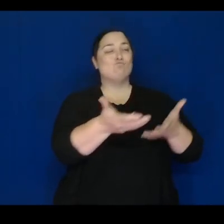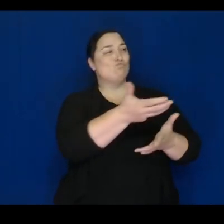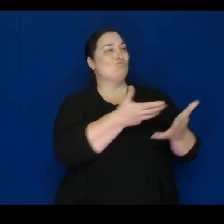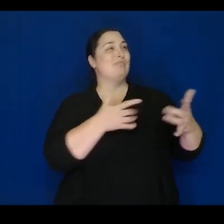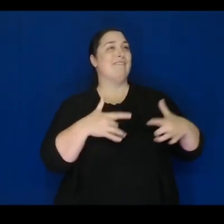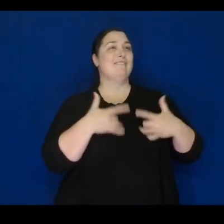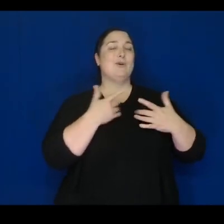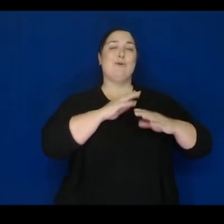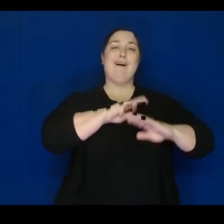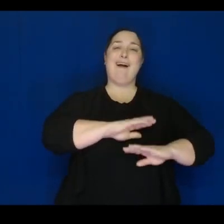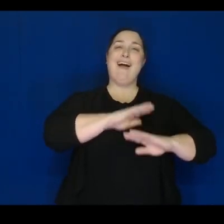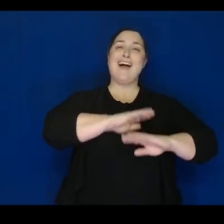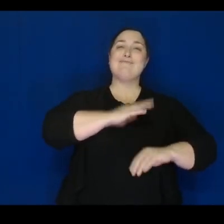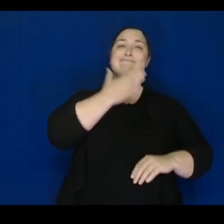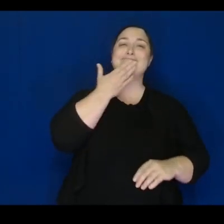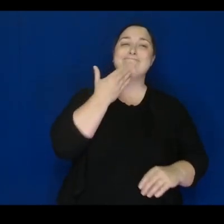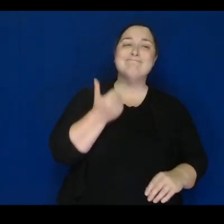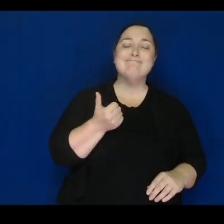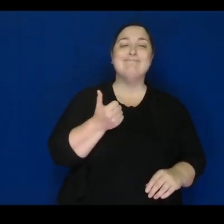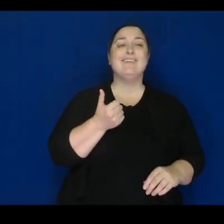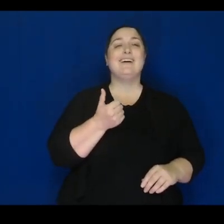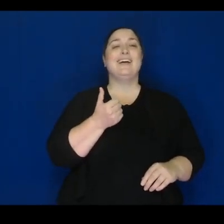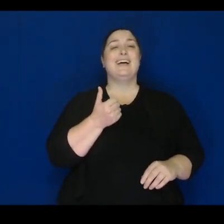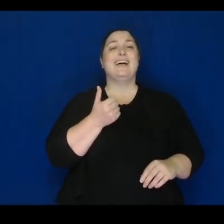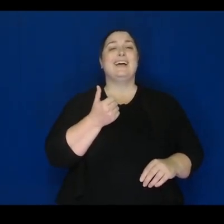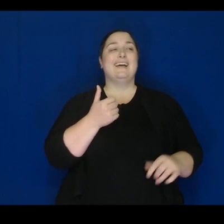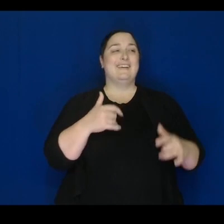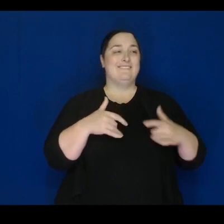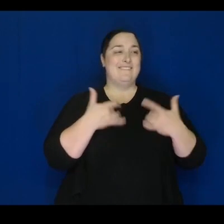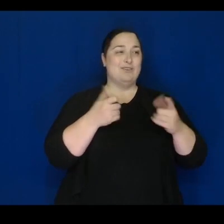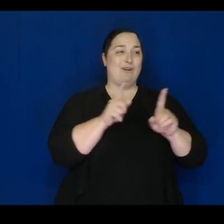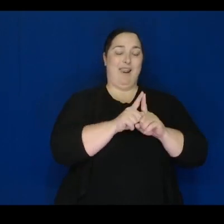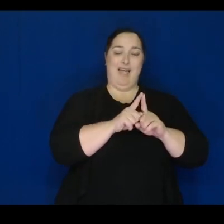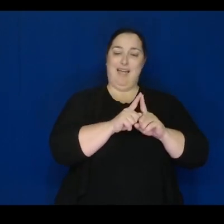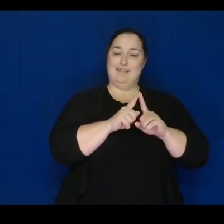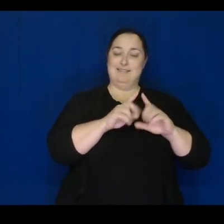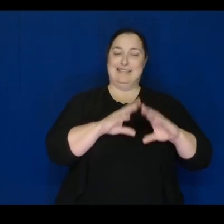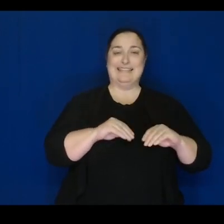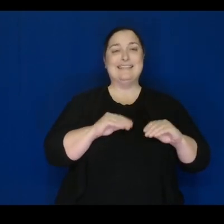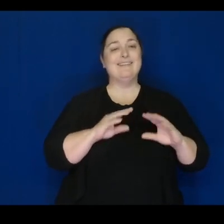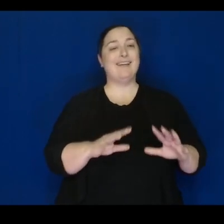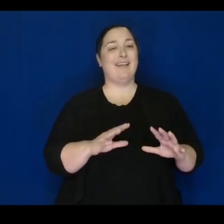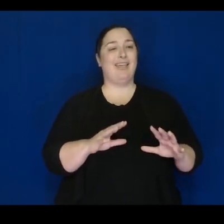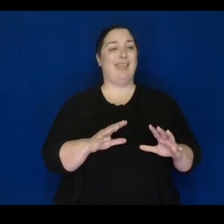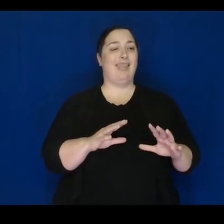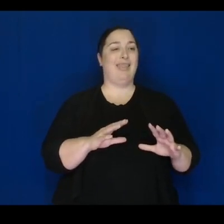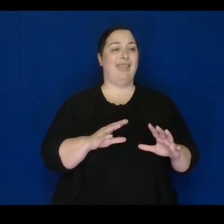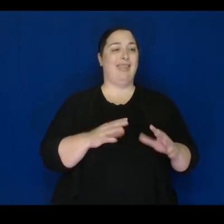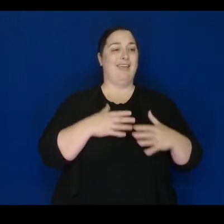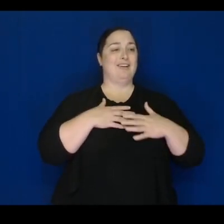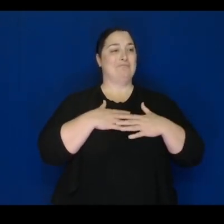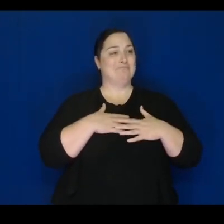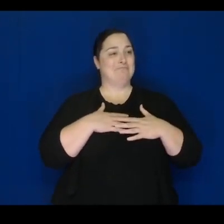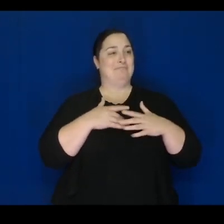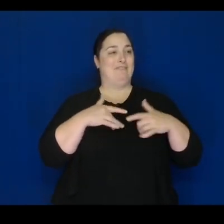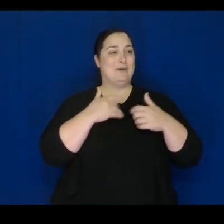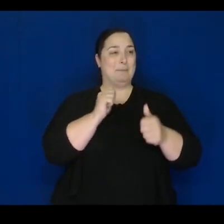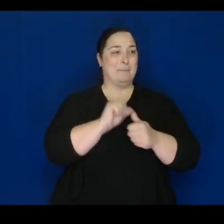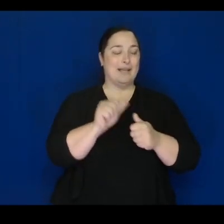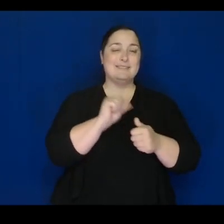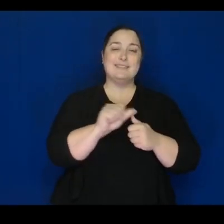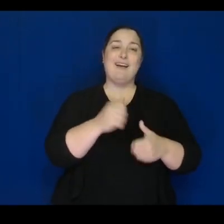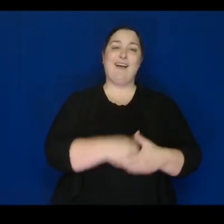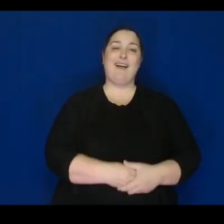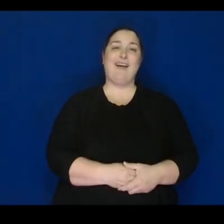they felt and how much they felt like it healed themselves personally. So it was a